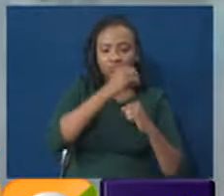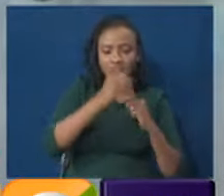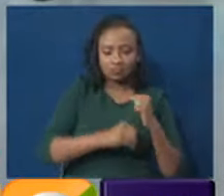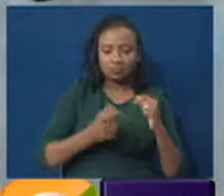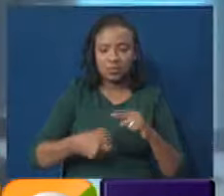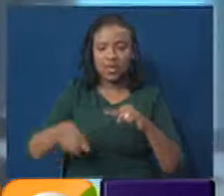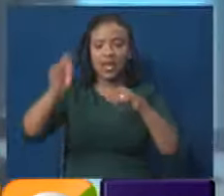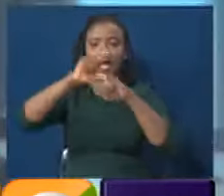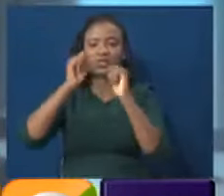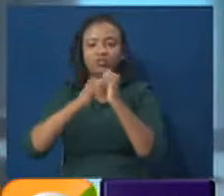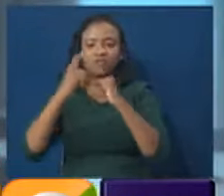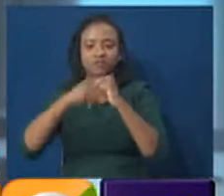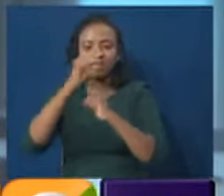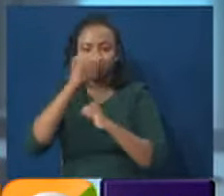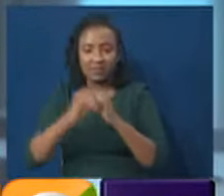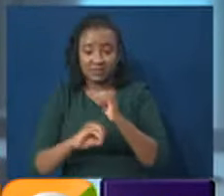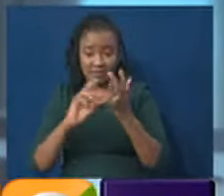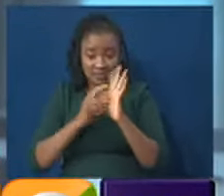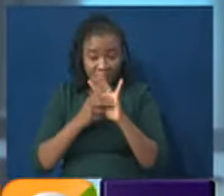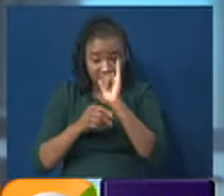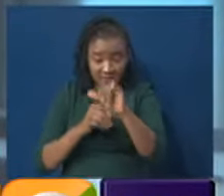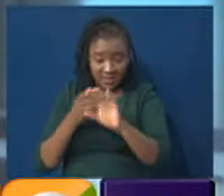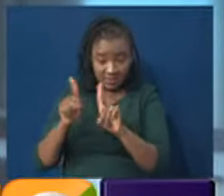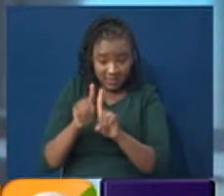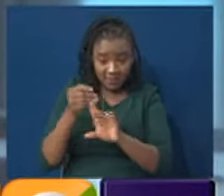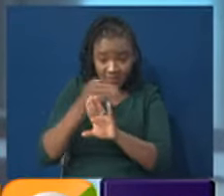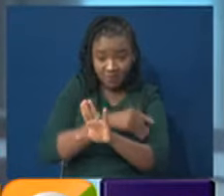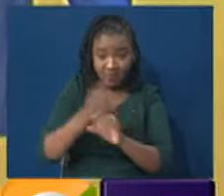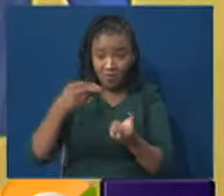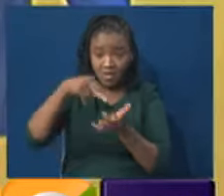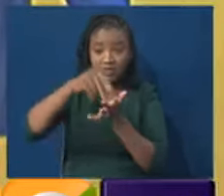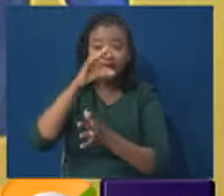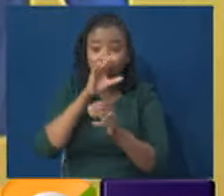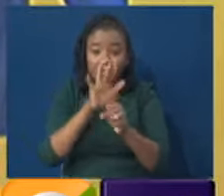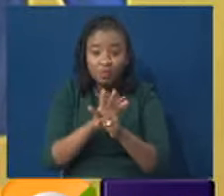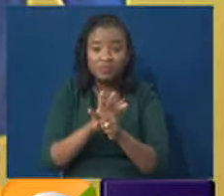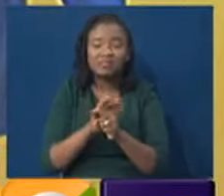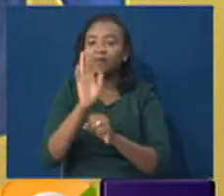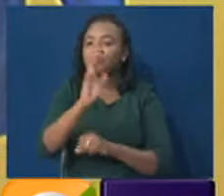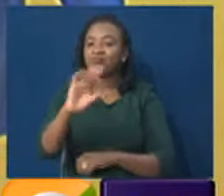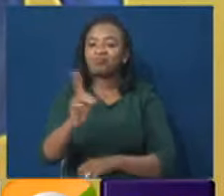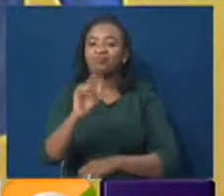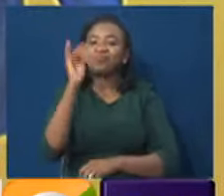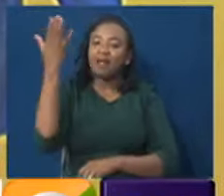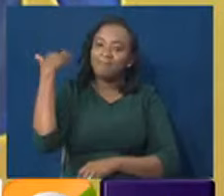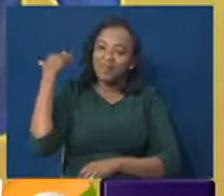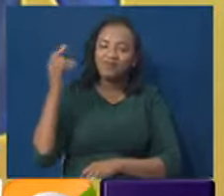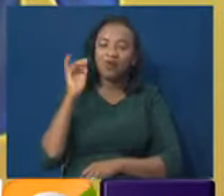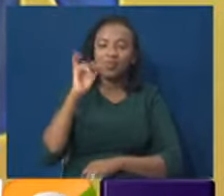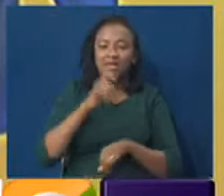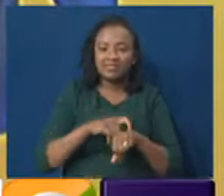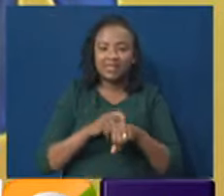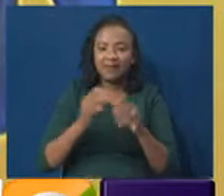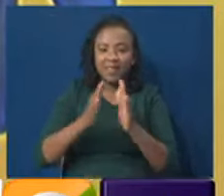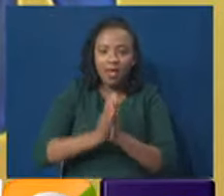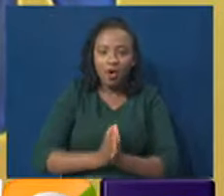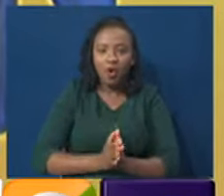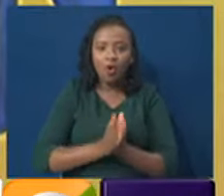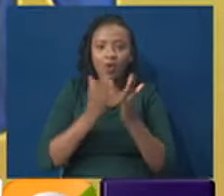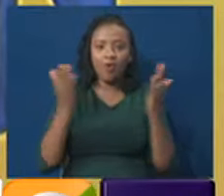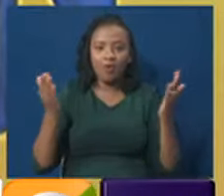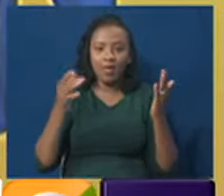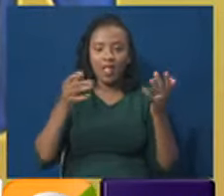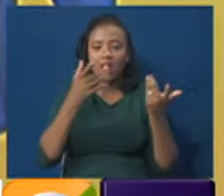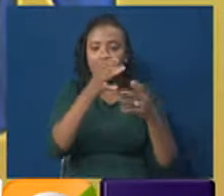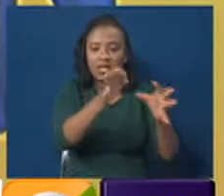was not a promise. How do you account for that? Because wakati huo hawakuwa wamefungua, they had not opened the safes at